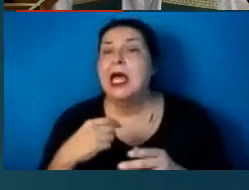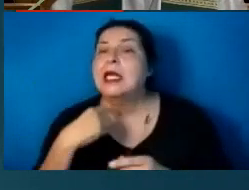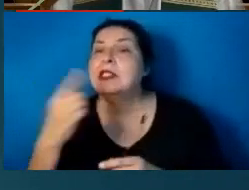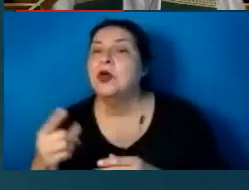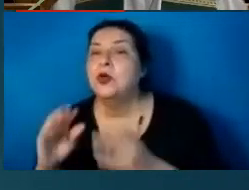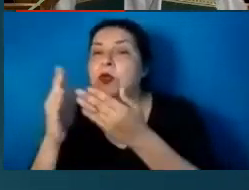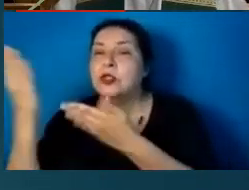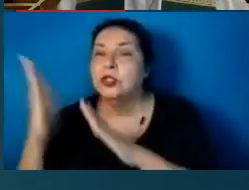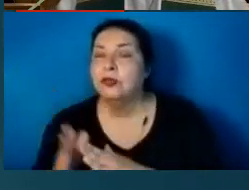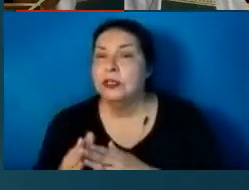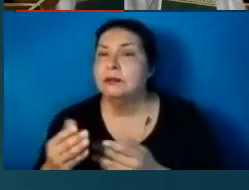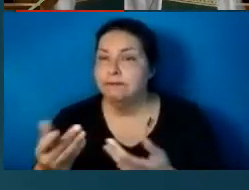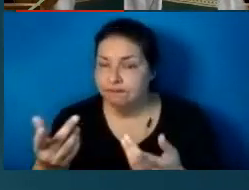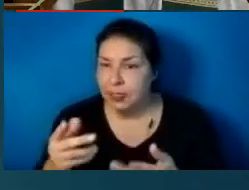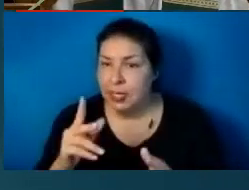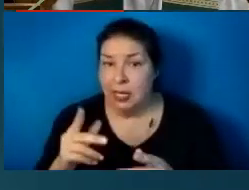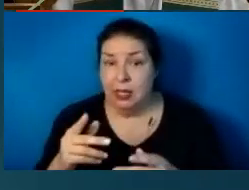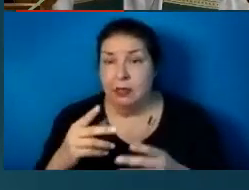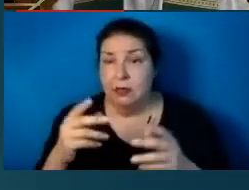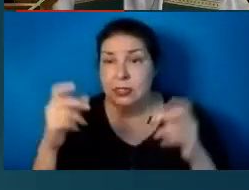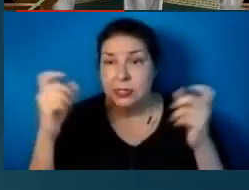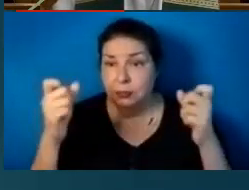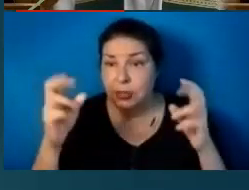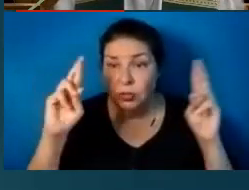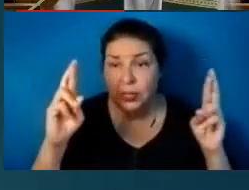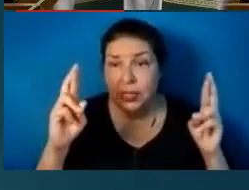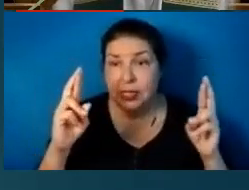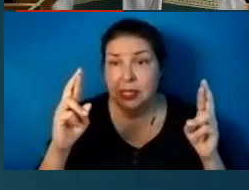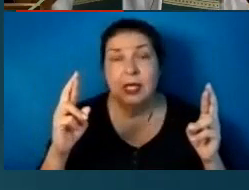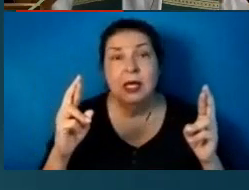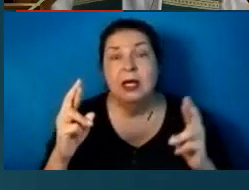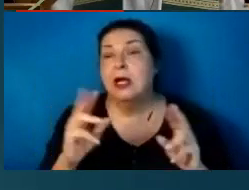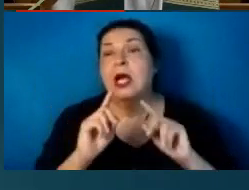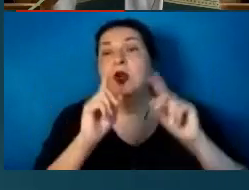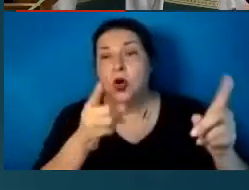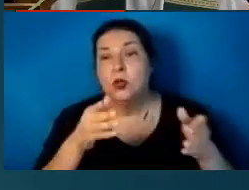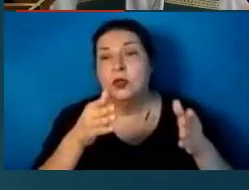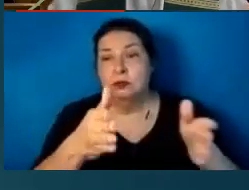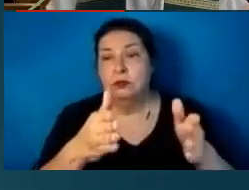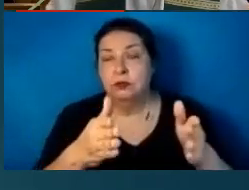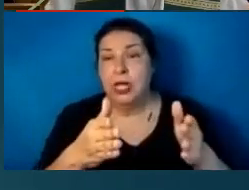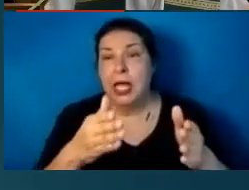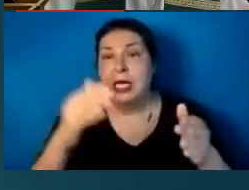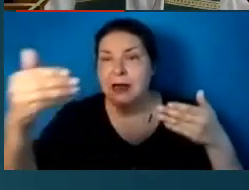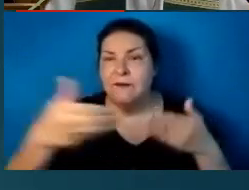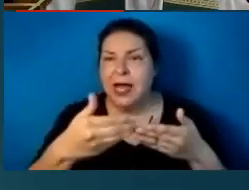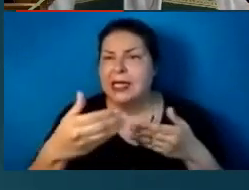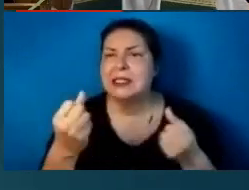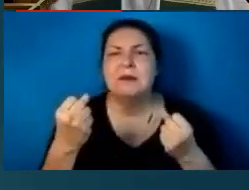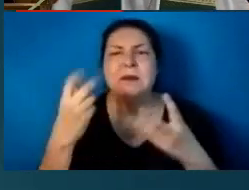those invited were not worthy. Go therefore to the main roads and invite to the wedding feast as many as you